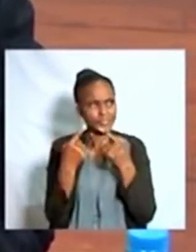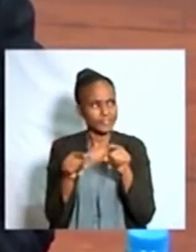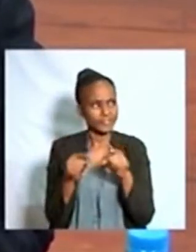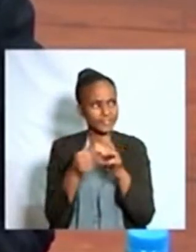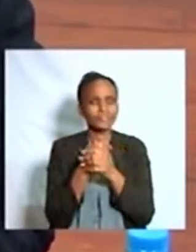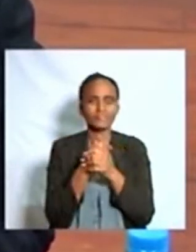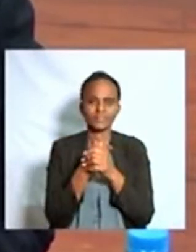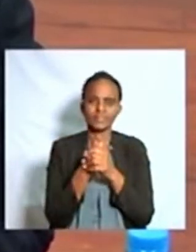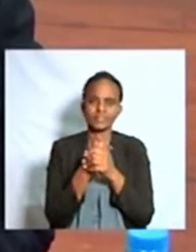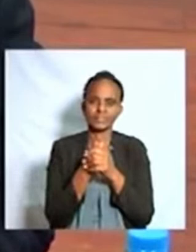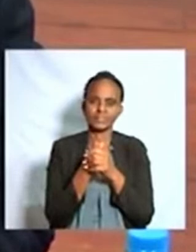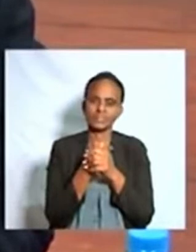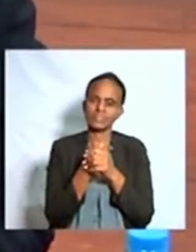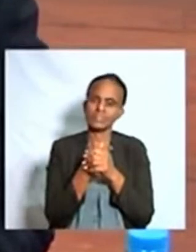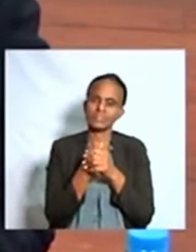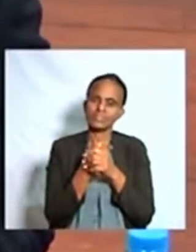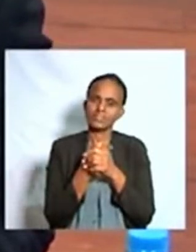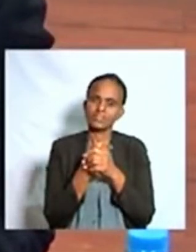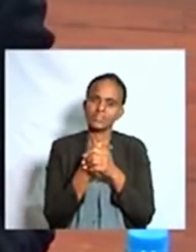committed?